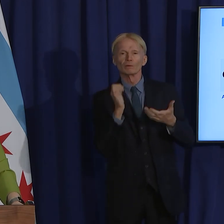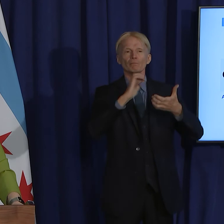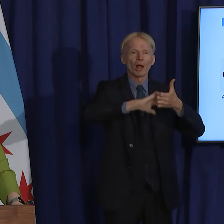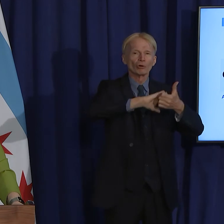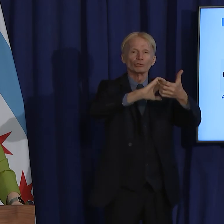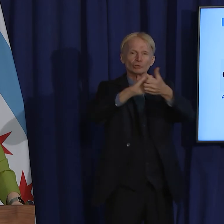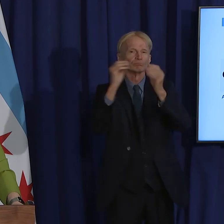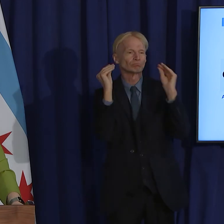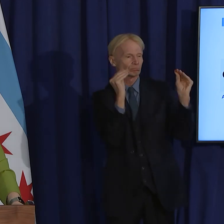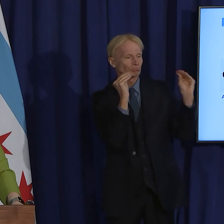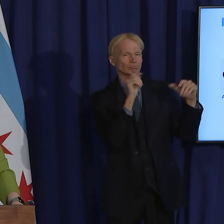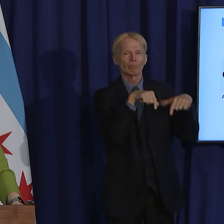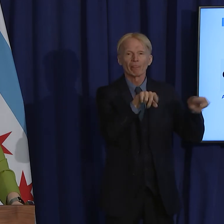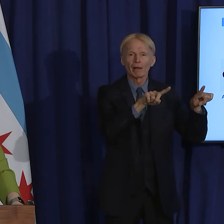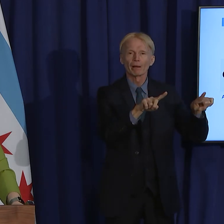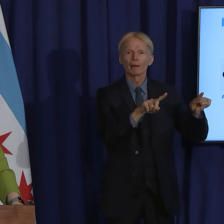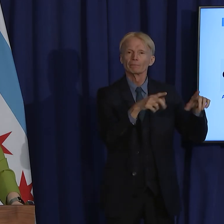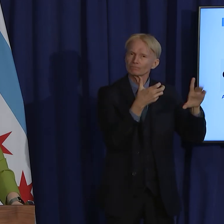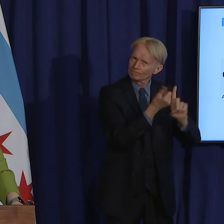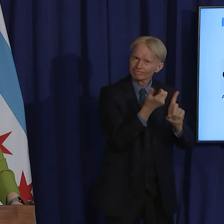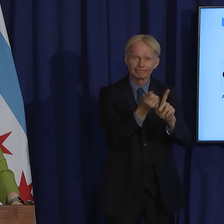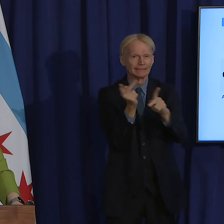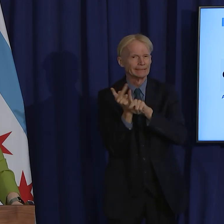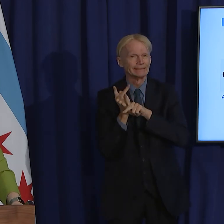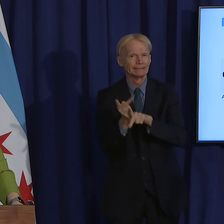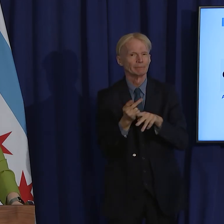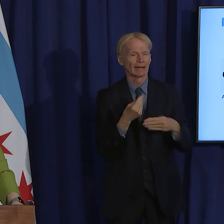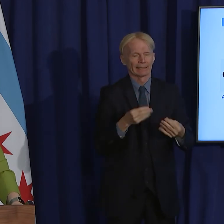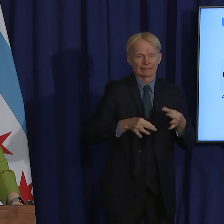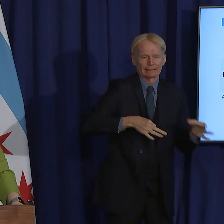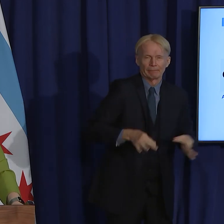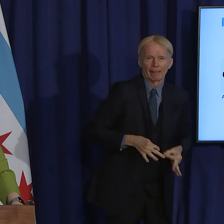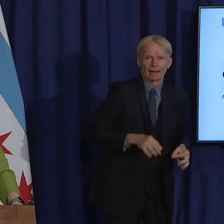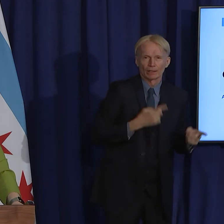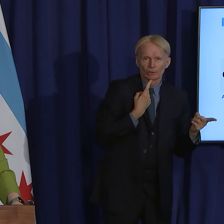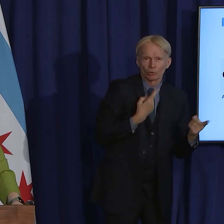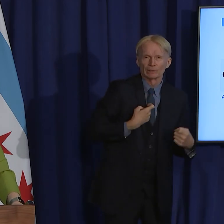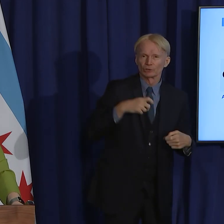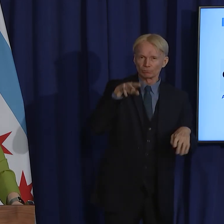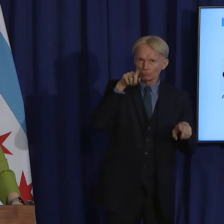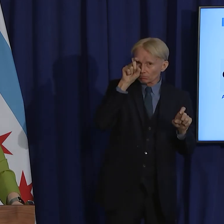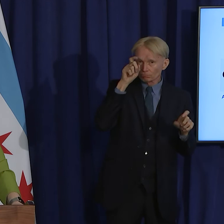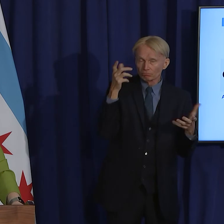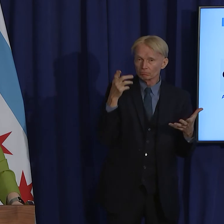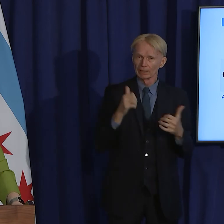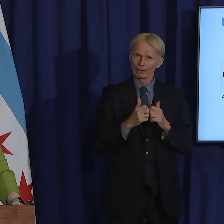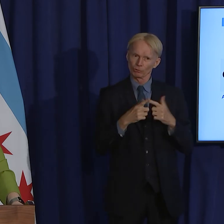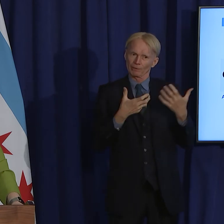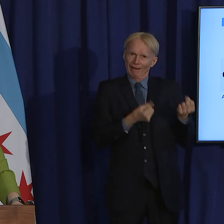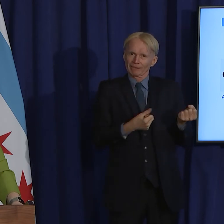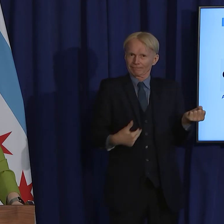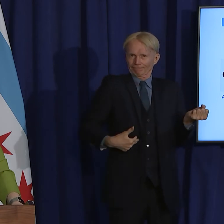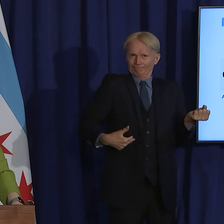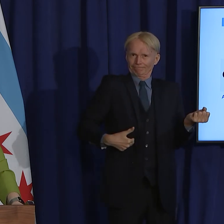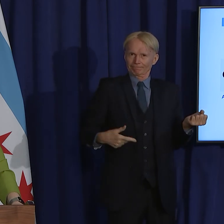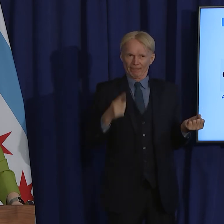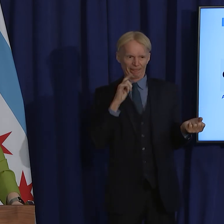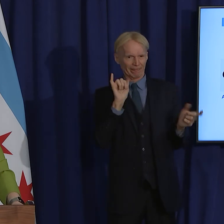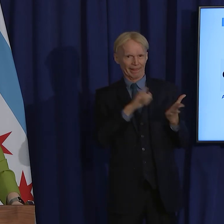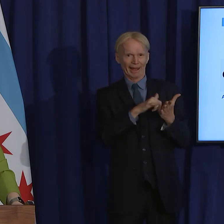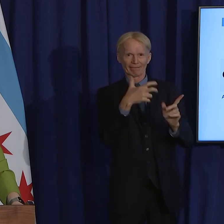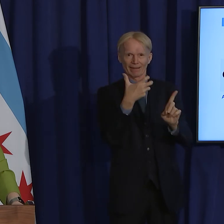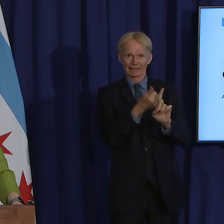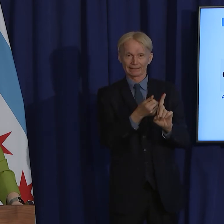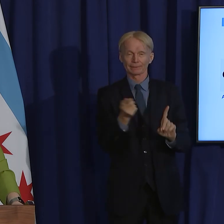working in there to try to get people's questions answered, and try to keep vaccine confidence high. And just, anecdotally and